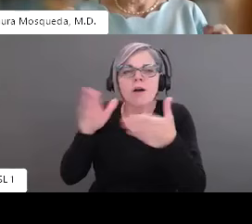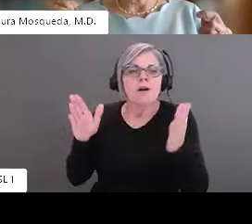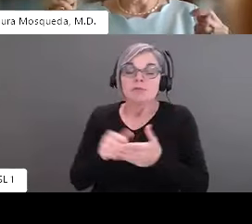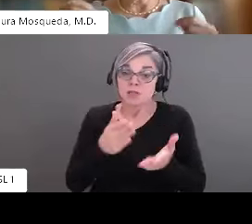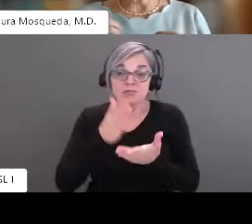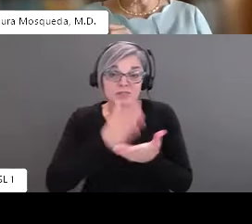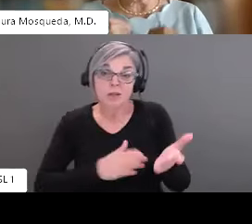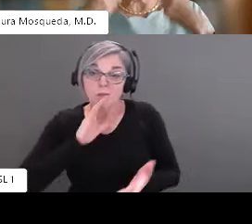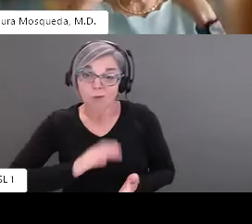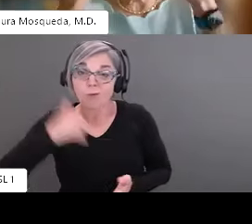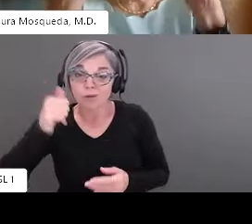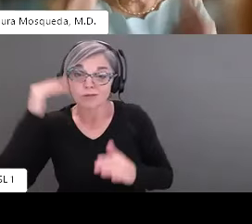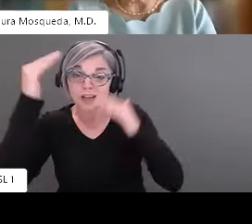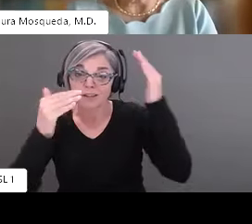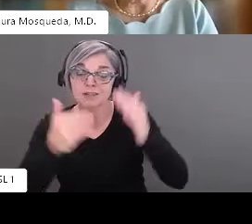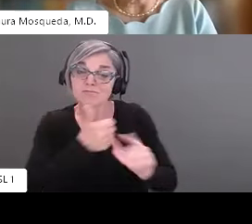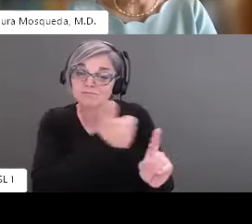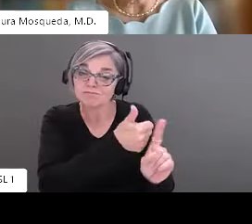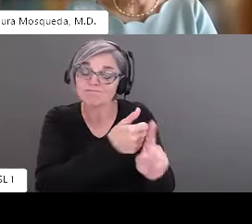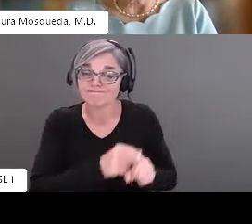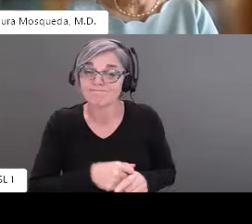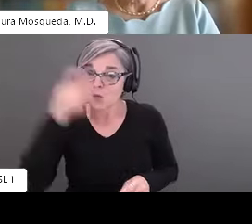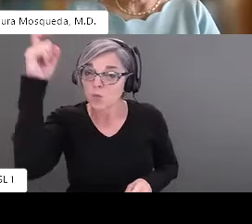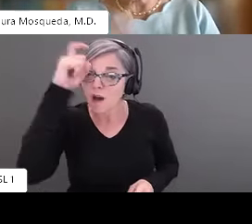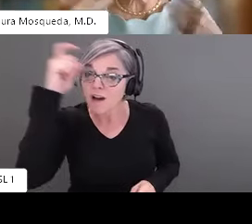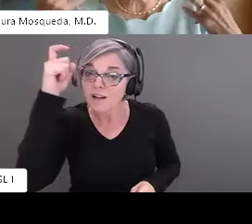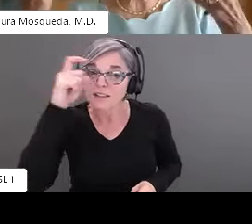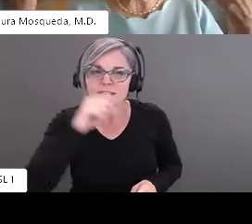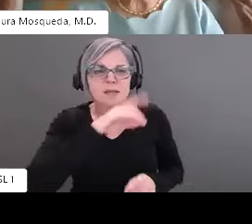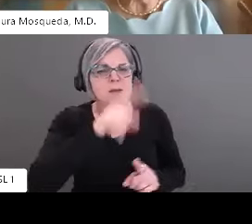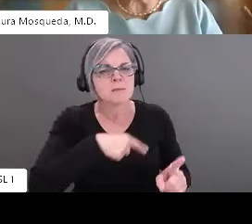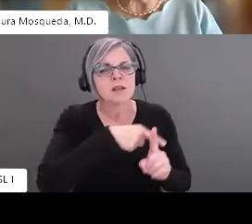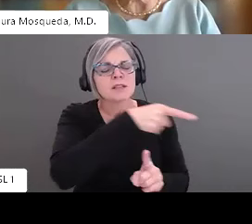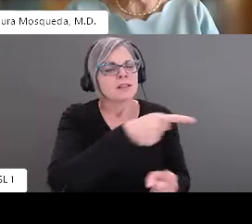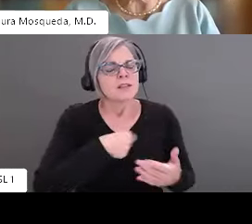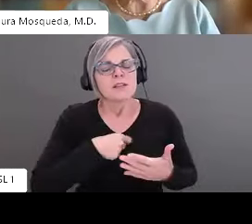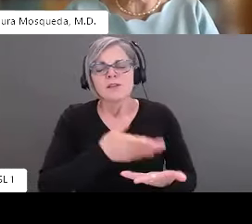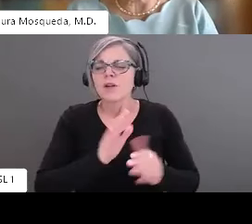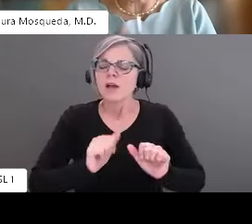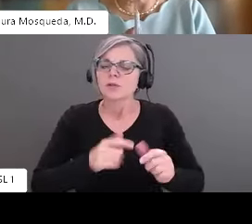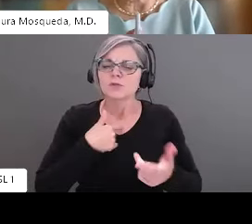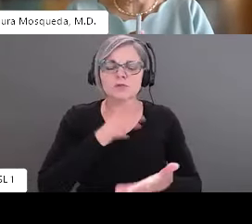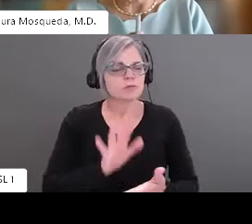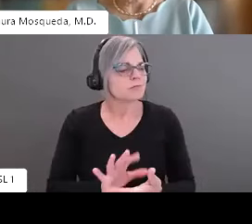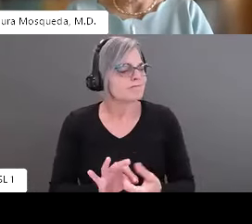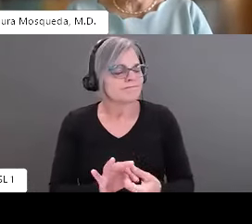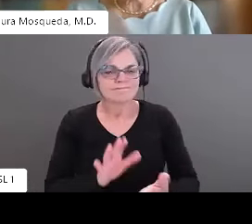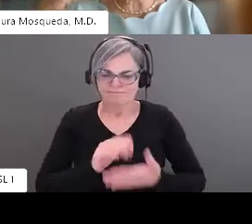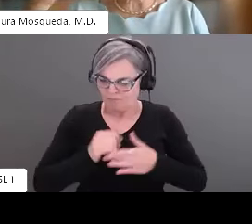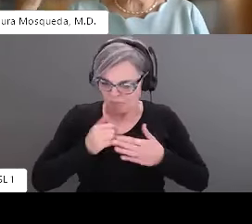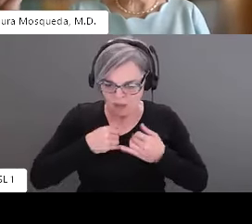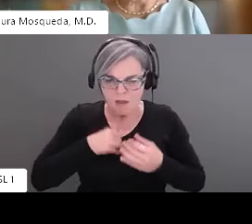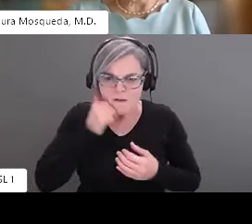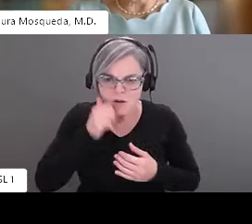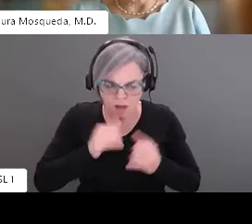wise, but to also experience some transcendence, a true appreciation of the beauty and excellence around them,